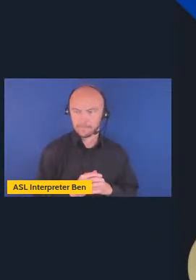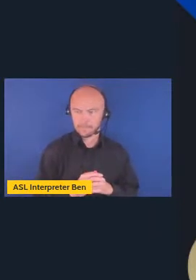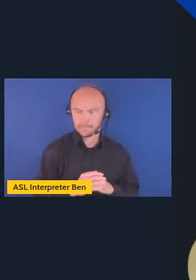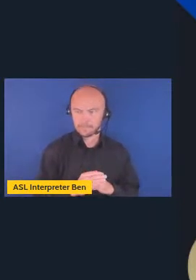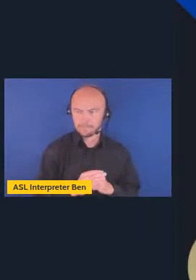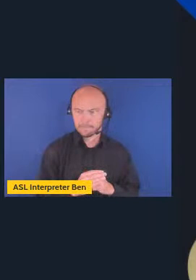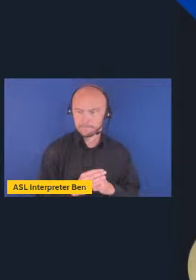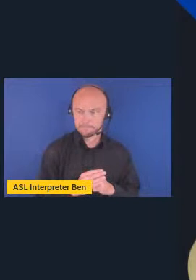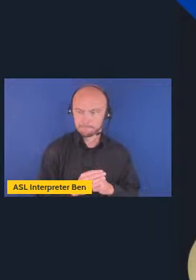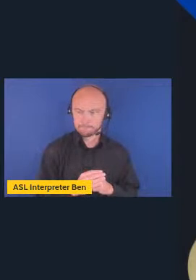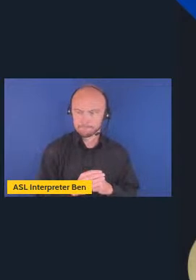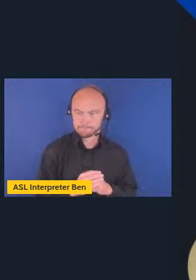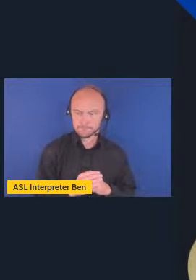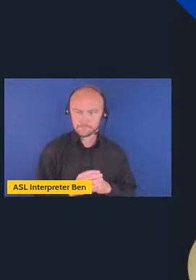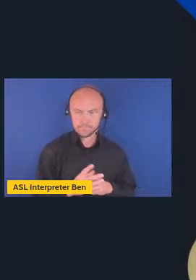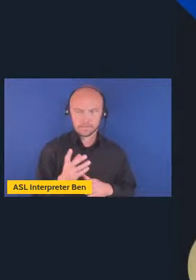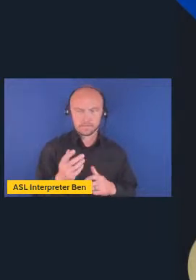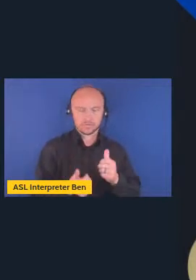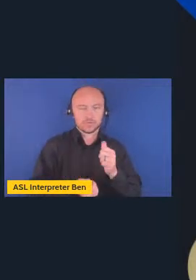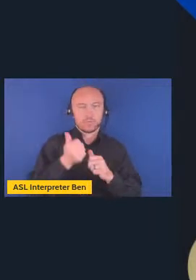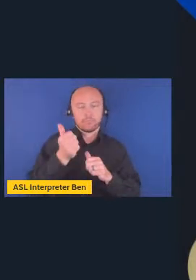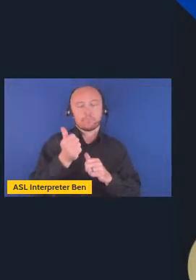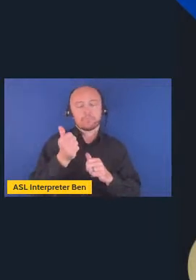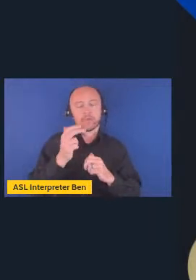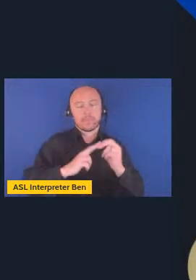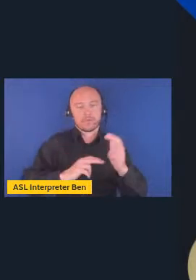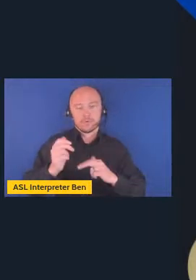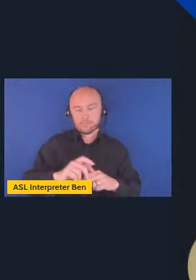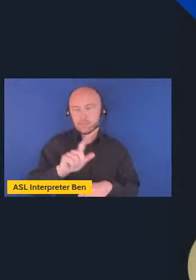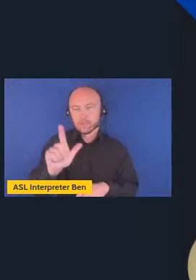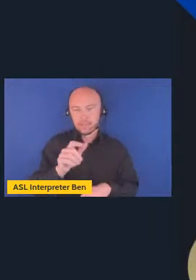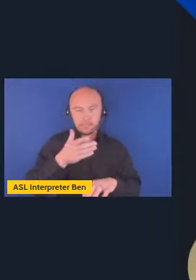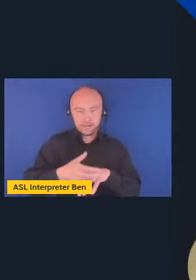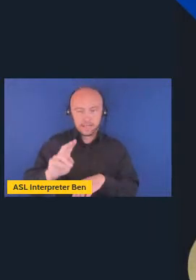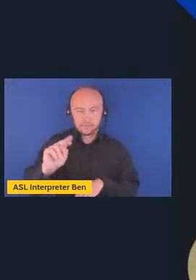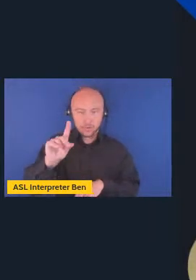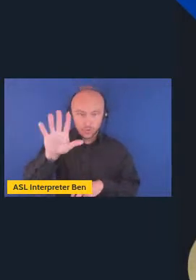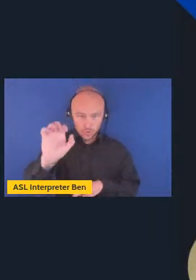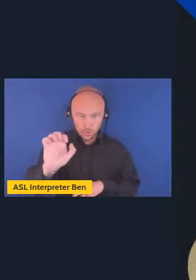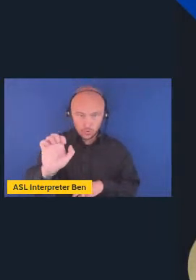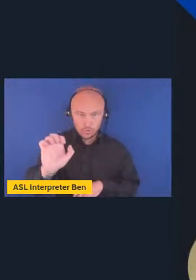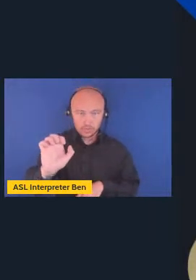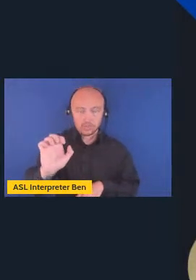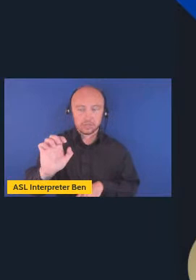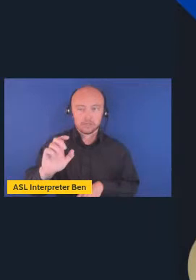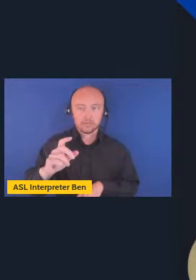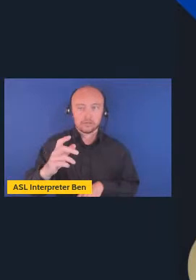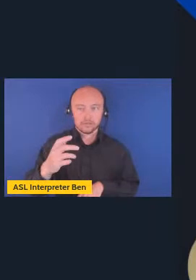we mainly built all our lambdas using Node, and we had